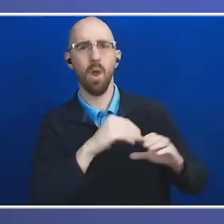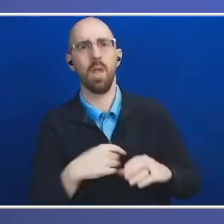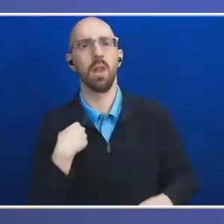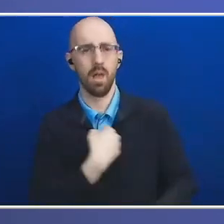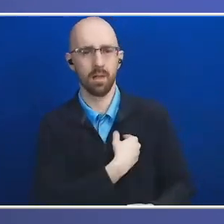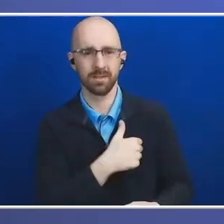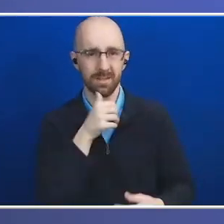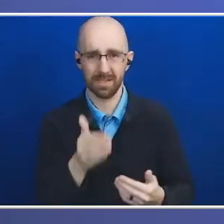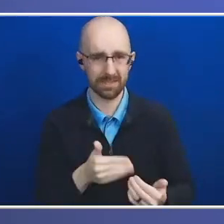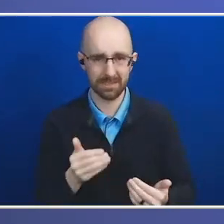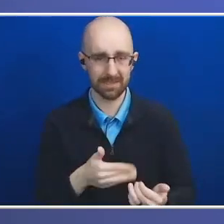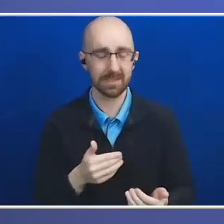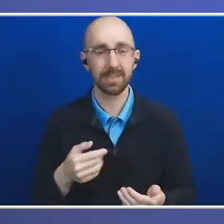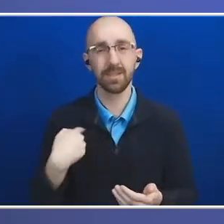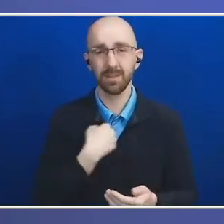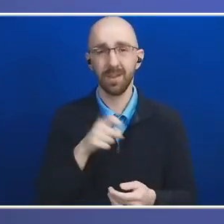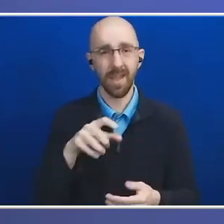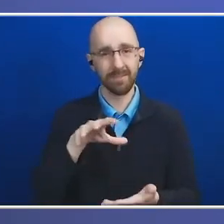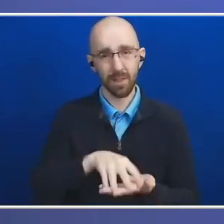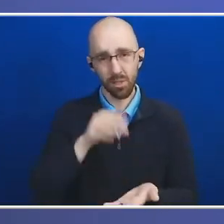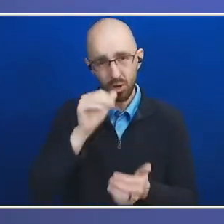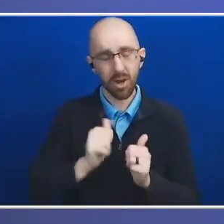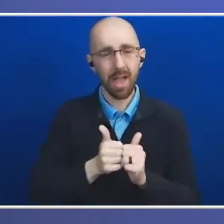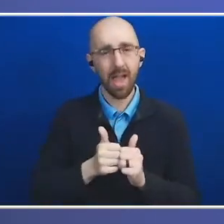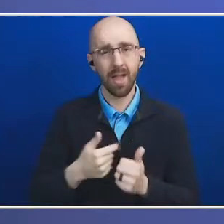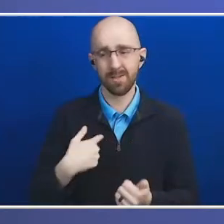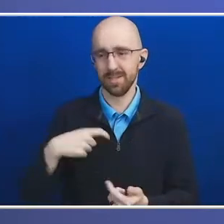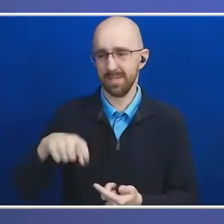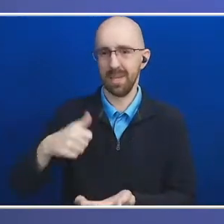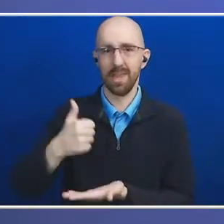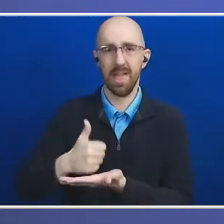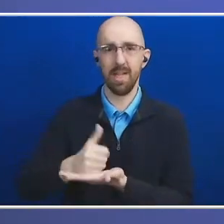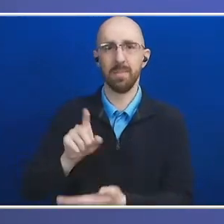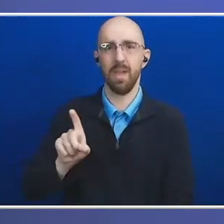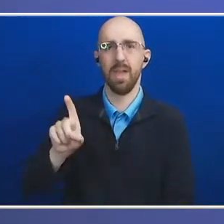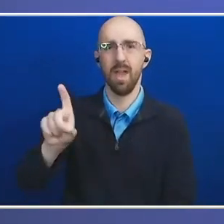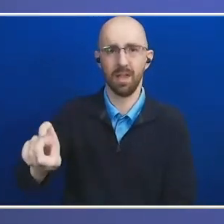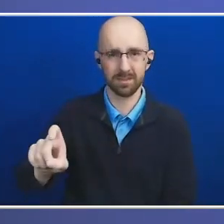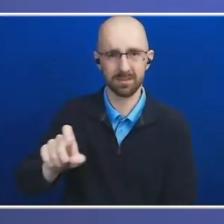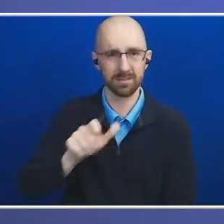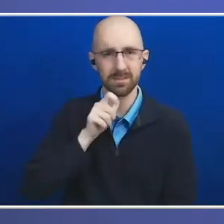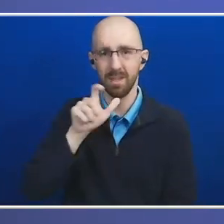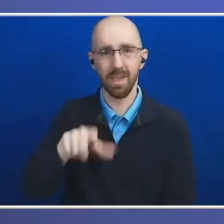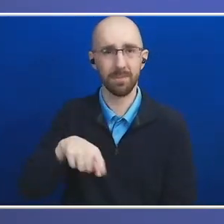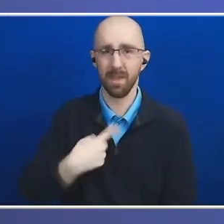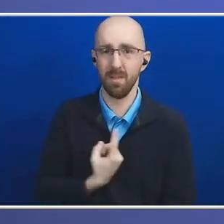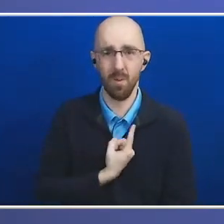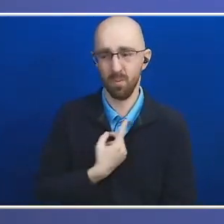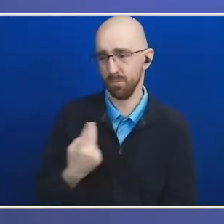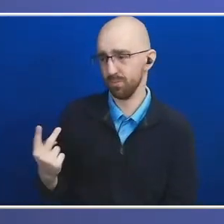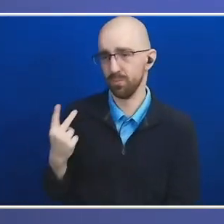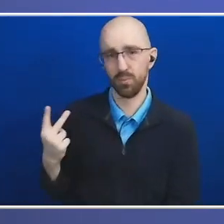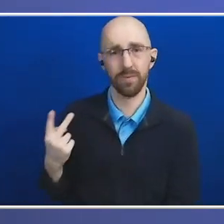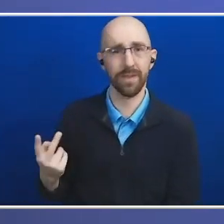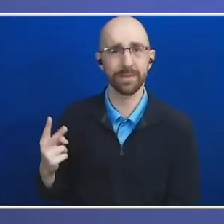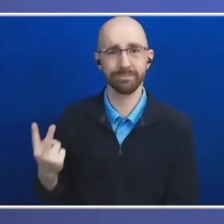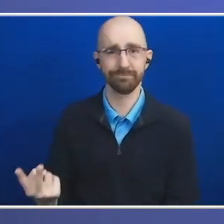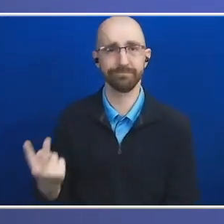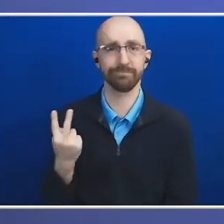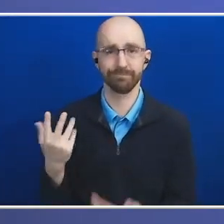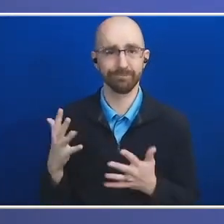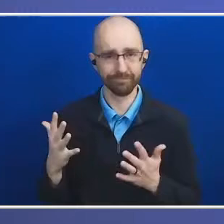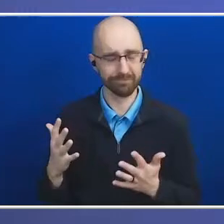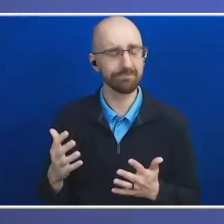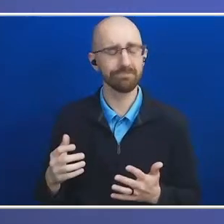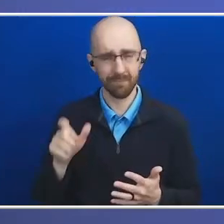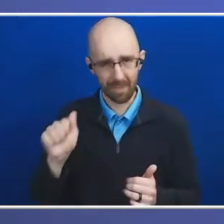ask for help, and we don't have to do this alone, that it doesn't have to just be the two of us. And on Christmas Eve, my